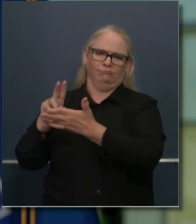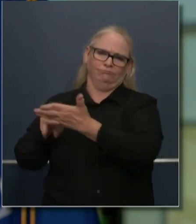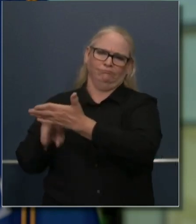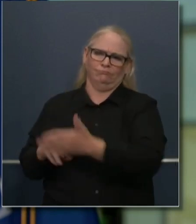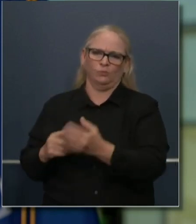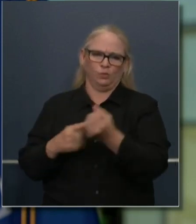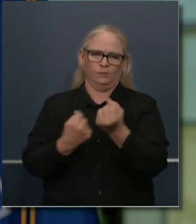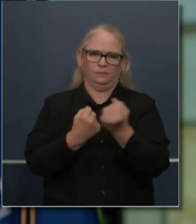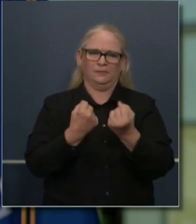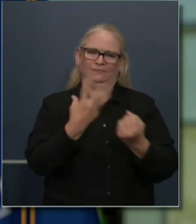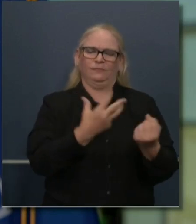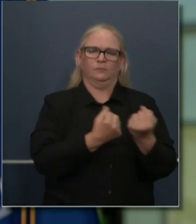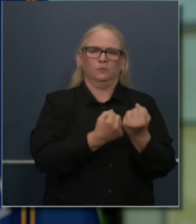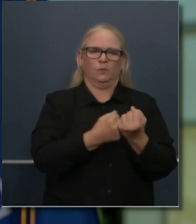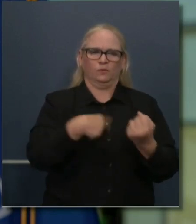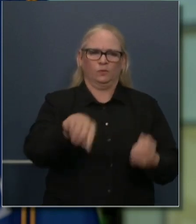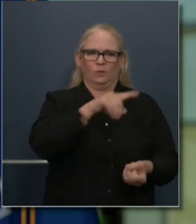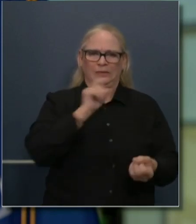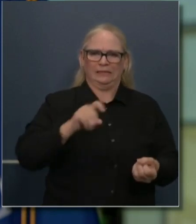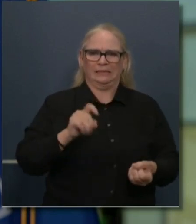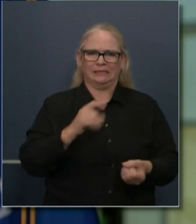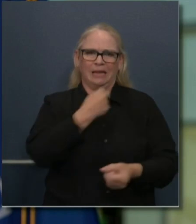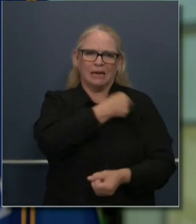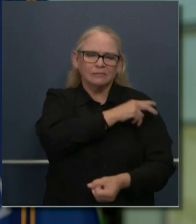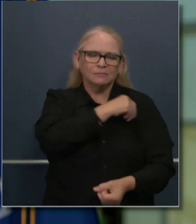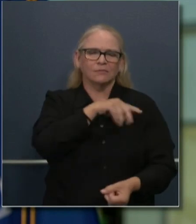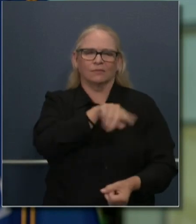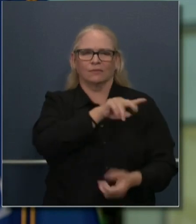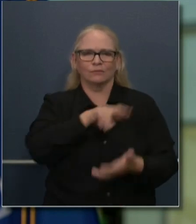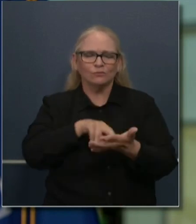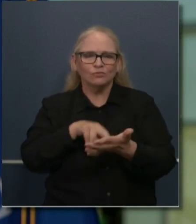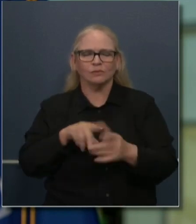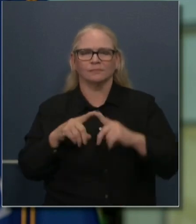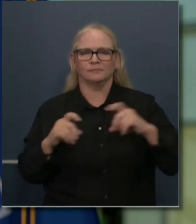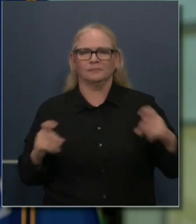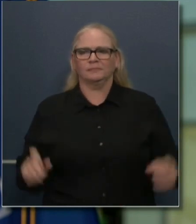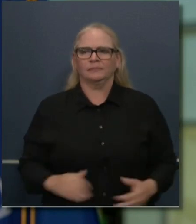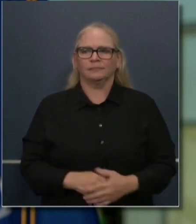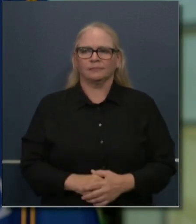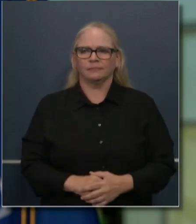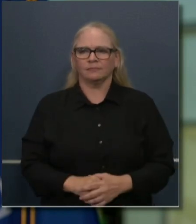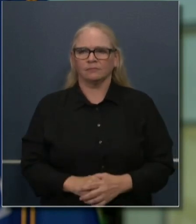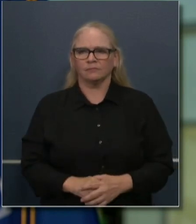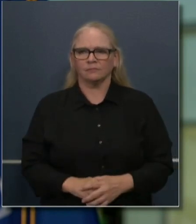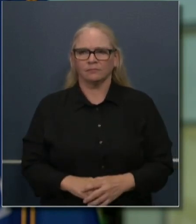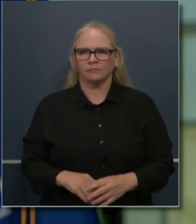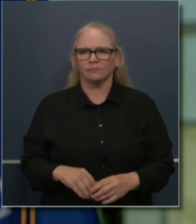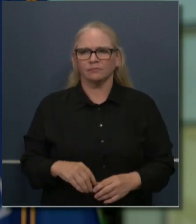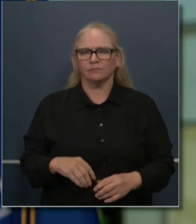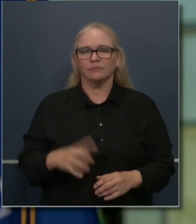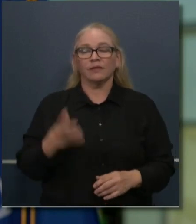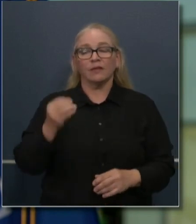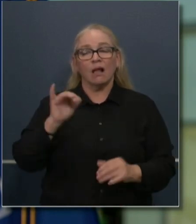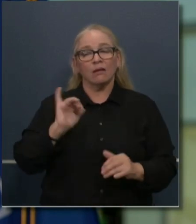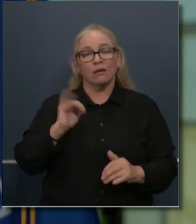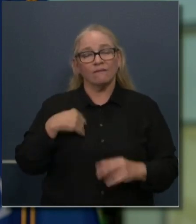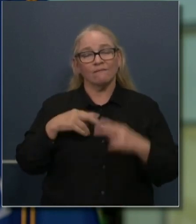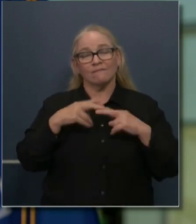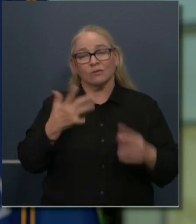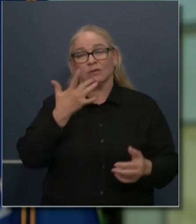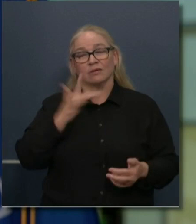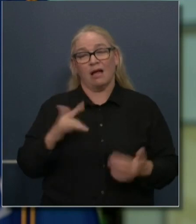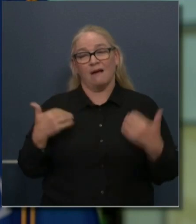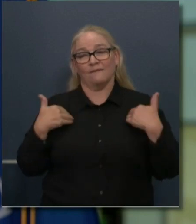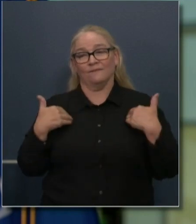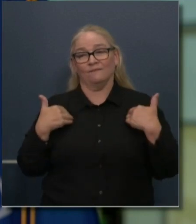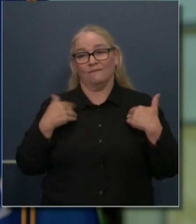this virus. But we also, and I hope you pick this up, we're also very lucky to have the support of 190 federal